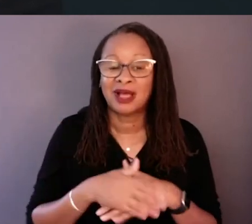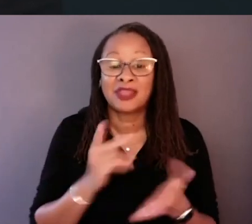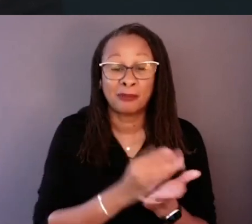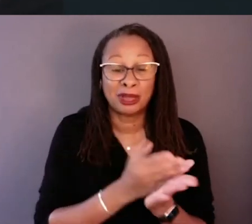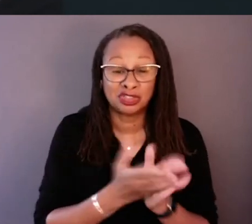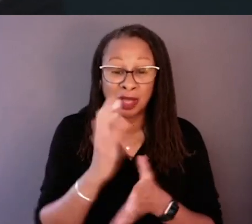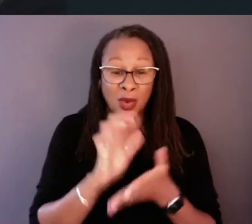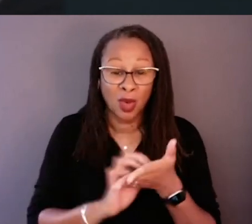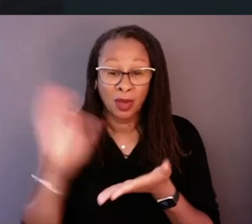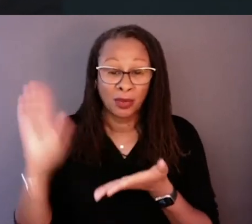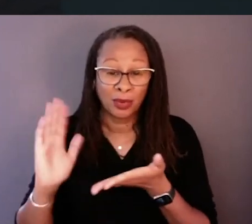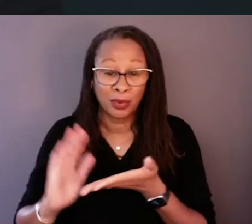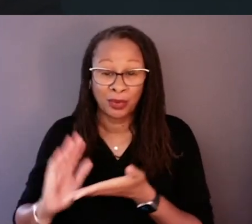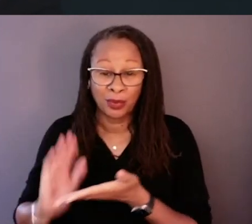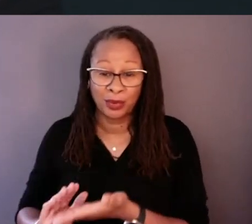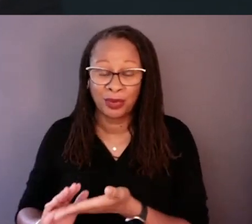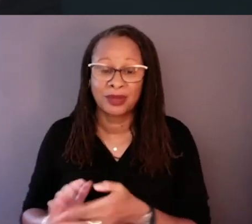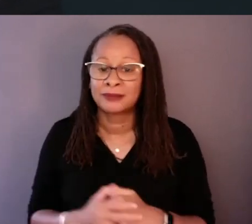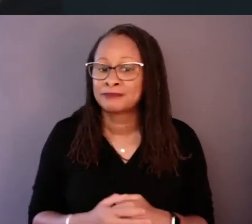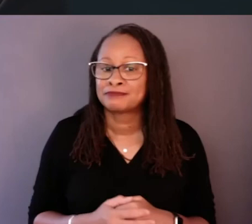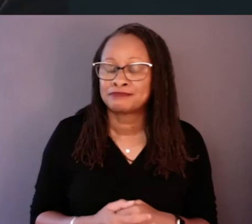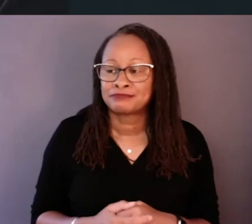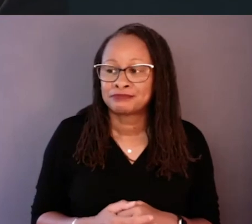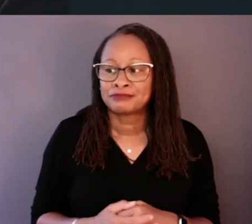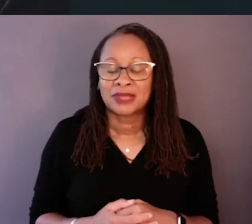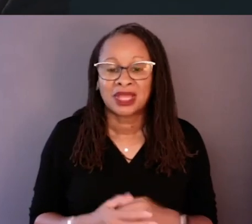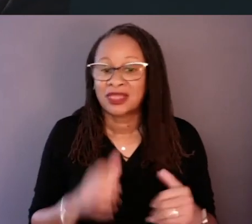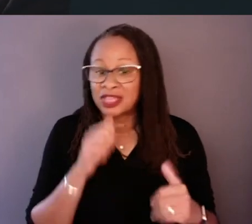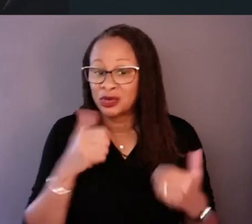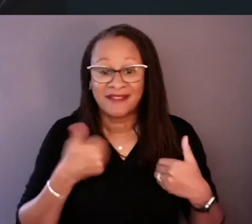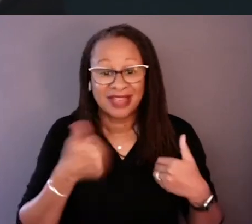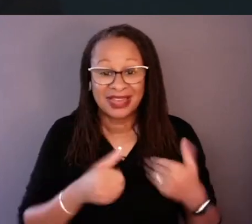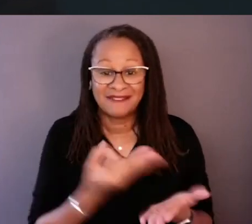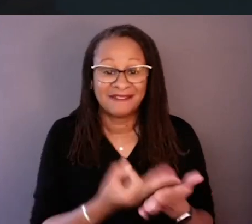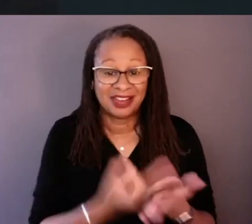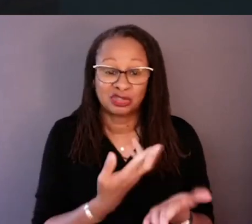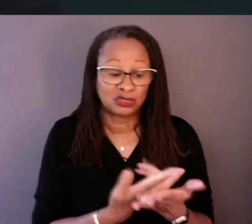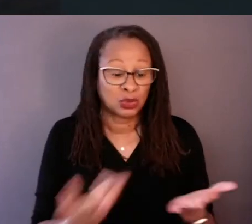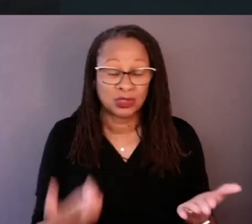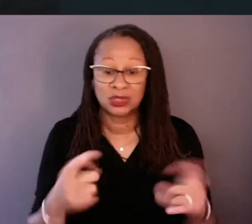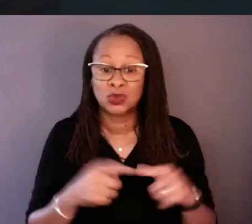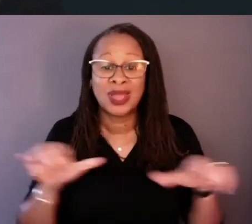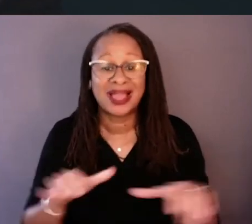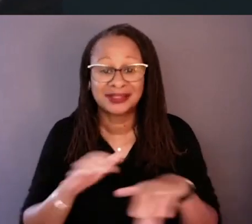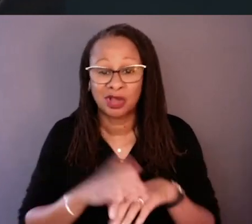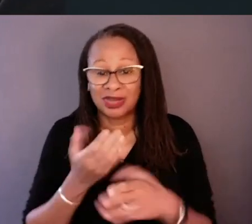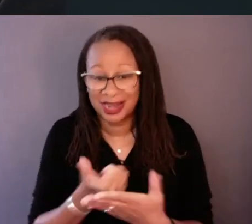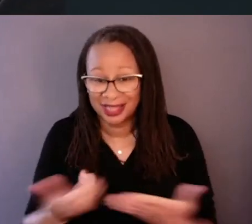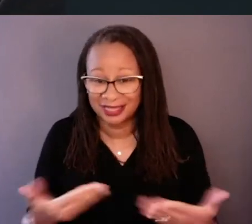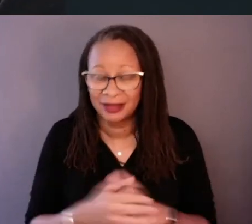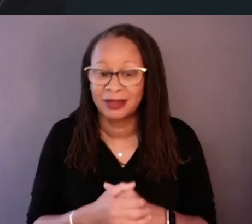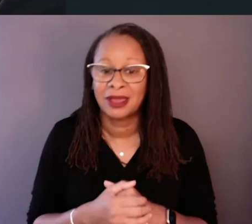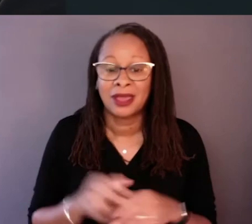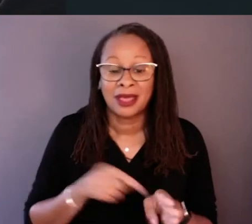nowadays they have no human, neither financial resources to act. And the heads, the main